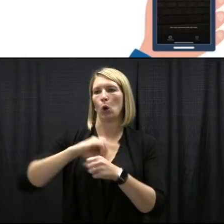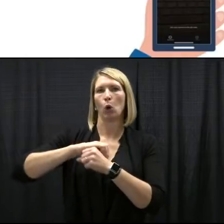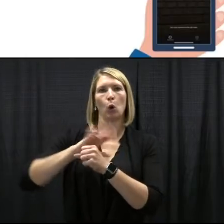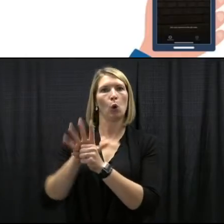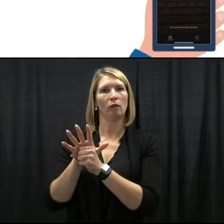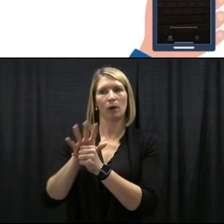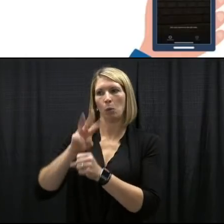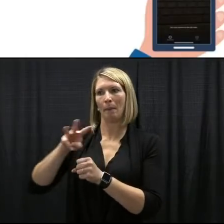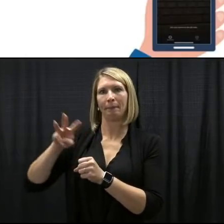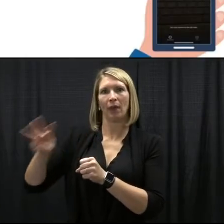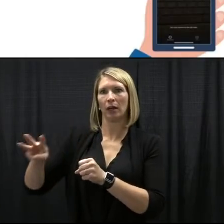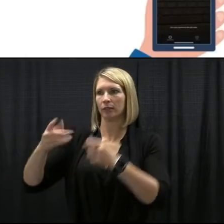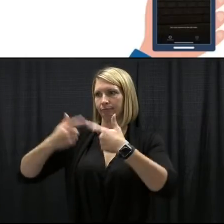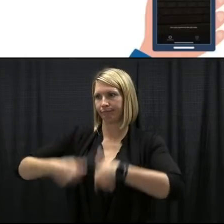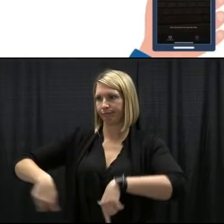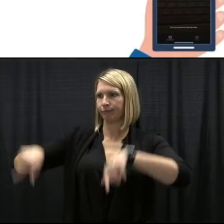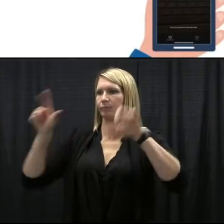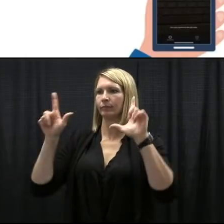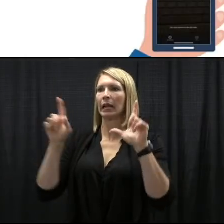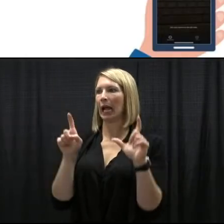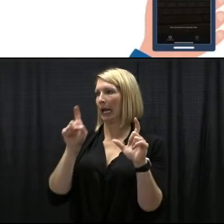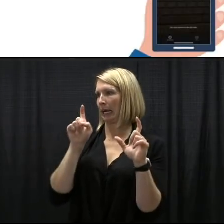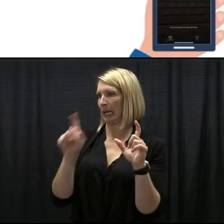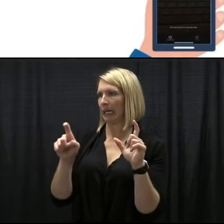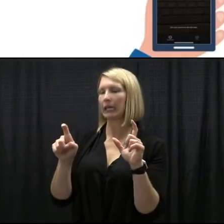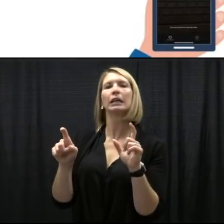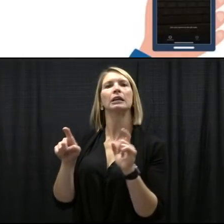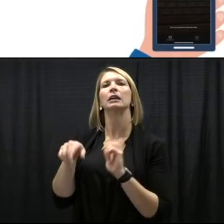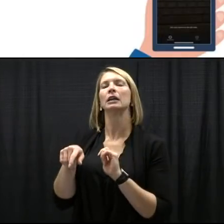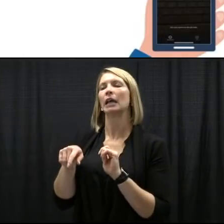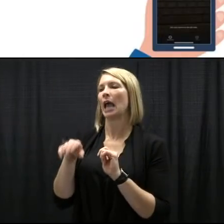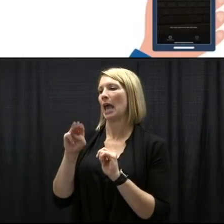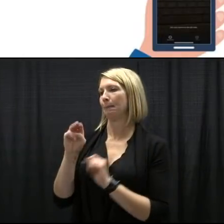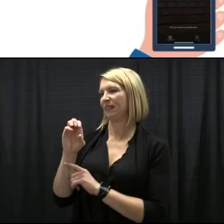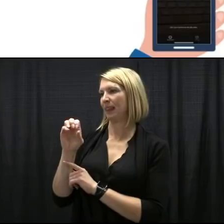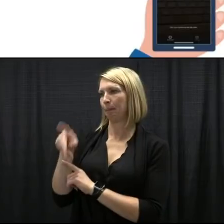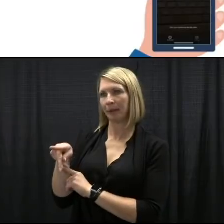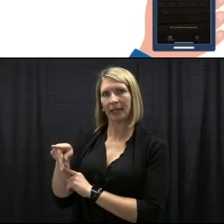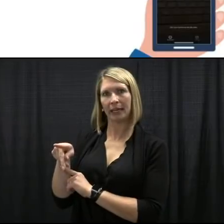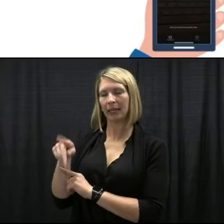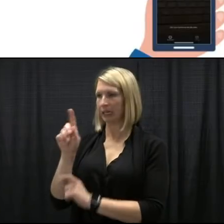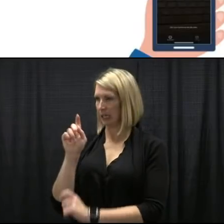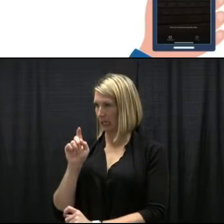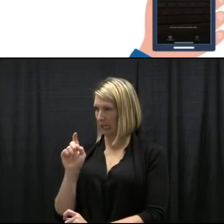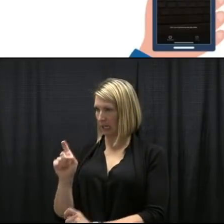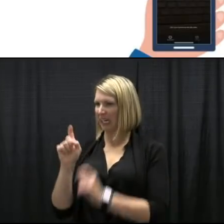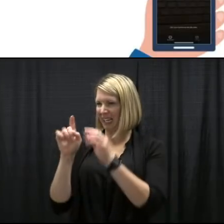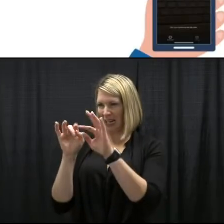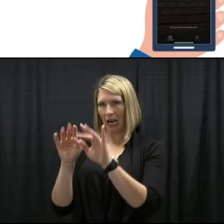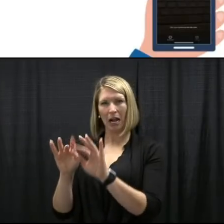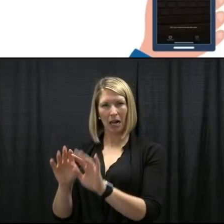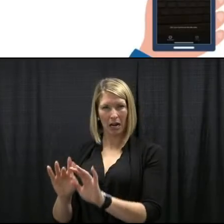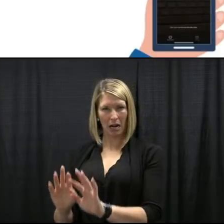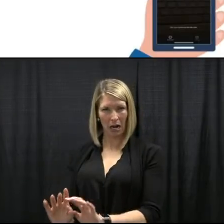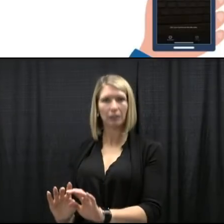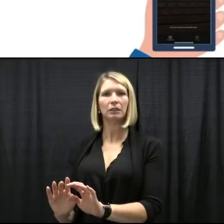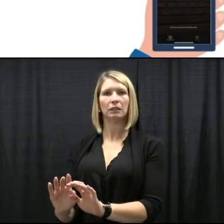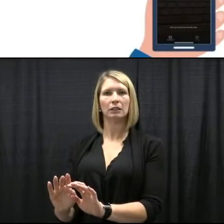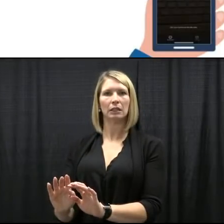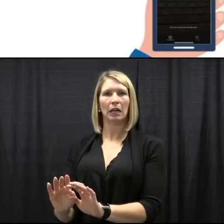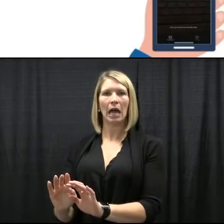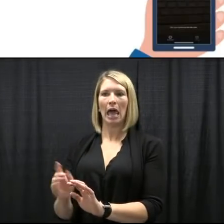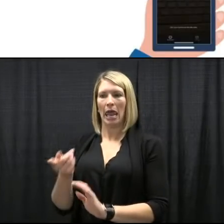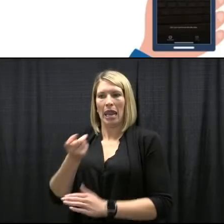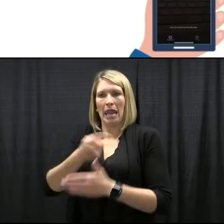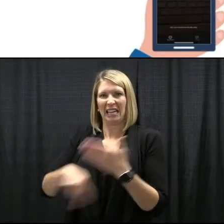vaccination record, then you put your MCP number and you can go to the page where you see your vaccination record. When we launch this next